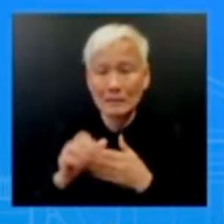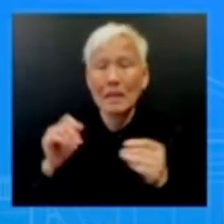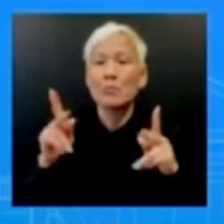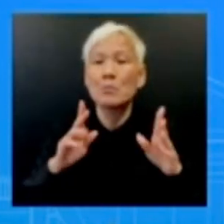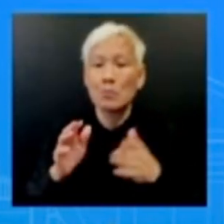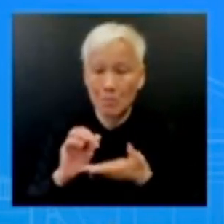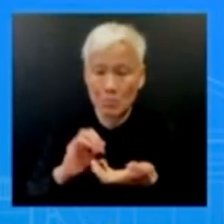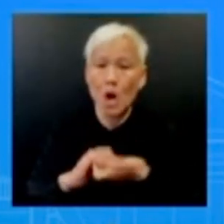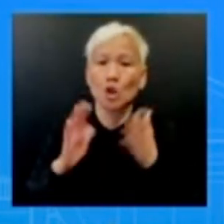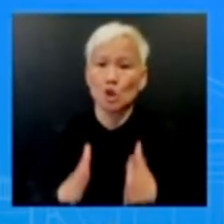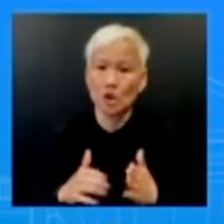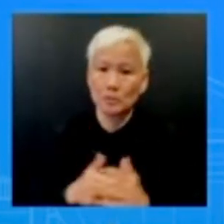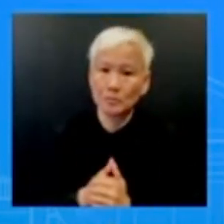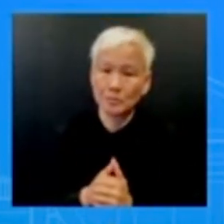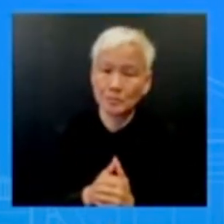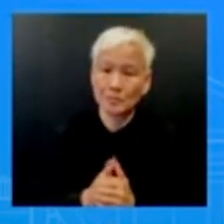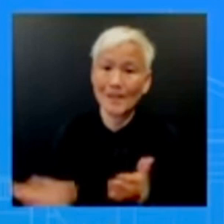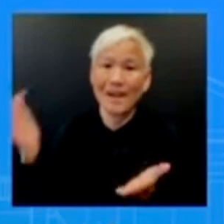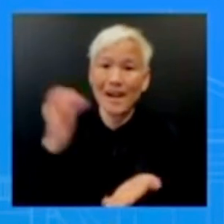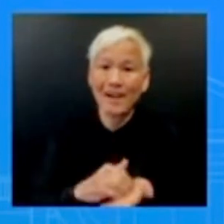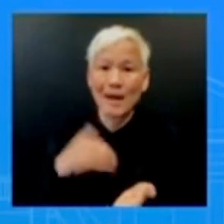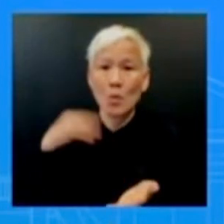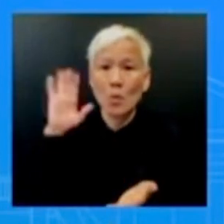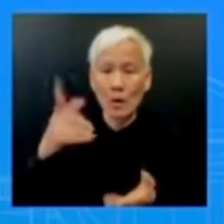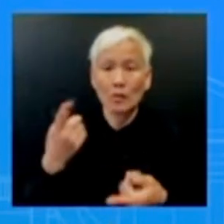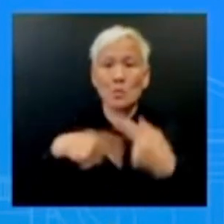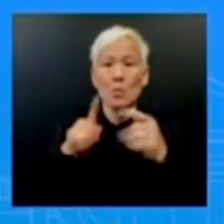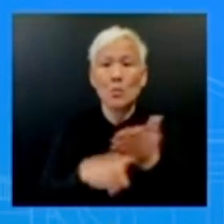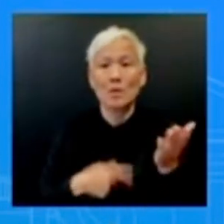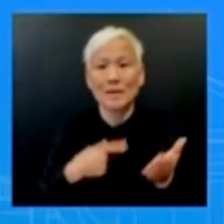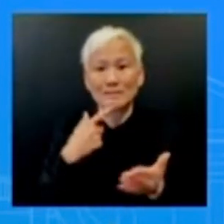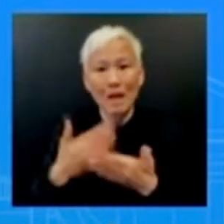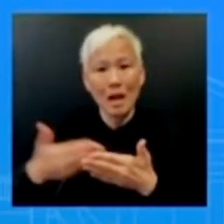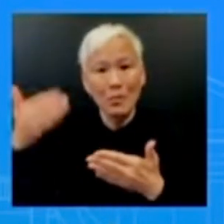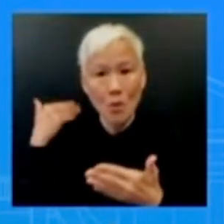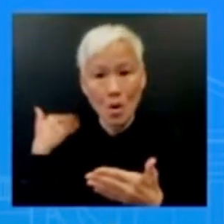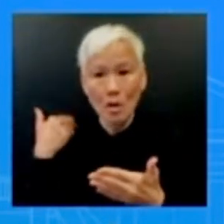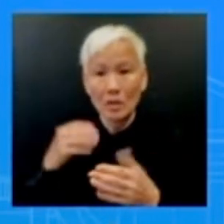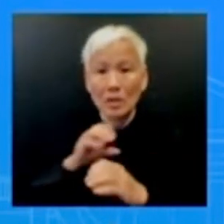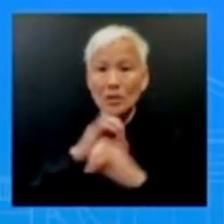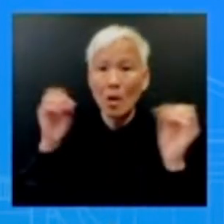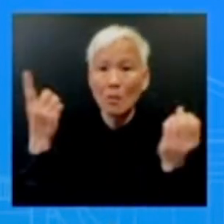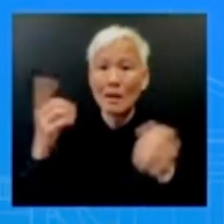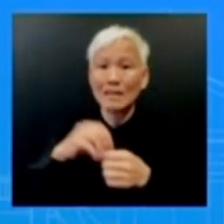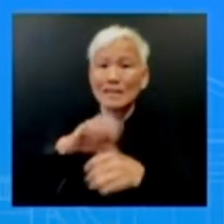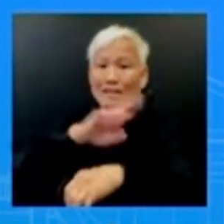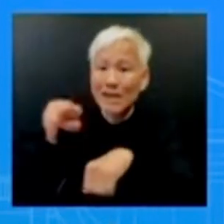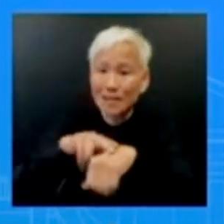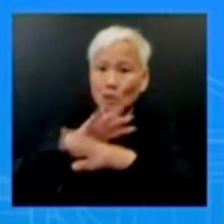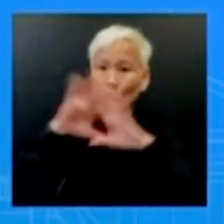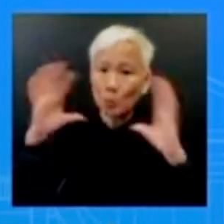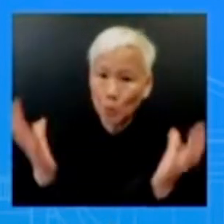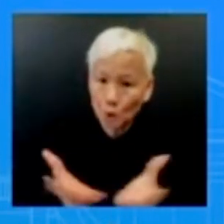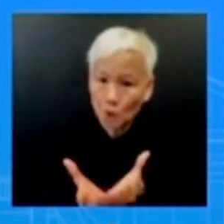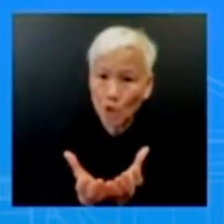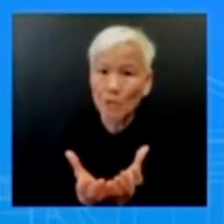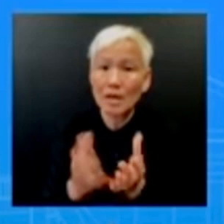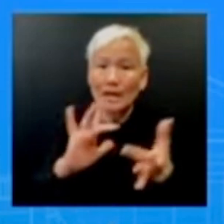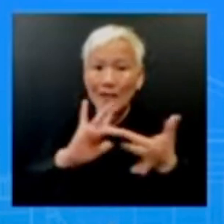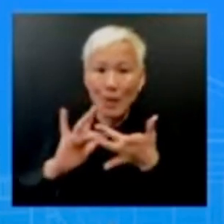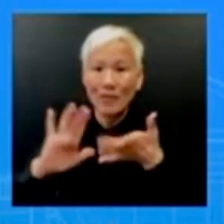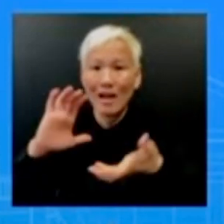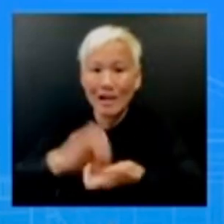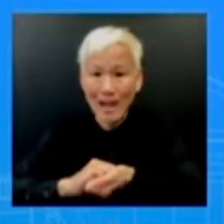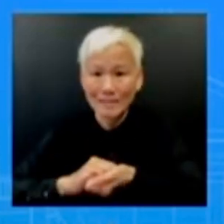No other nation in the world, none, has the network of alliances and partnerships that the United States does, has as many friends around the